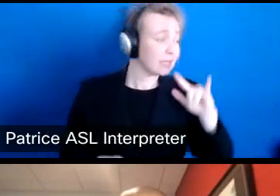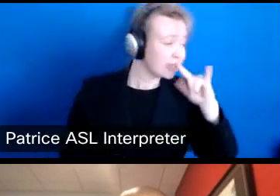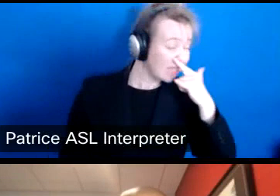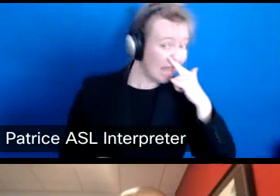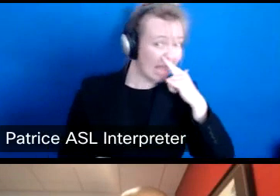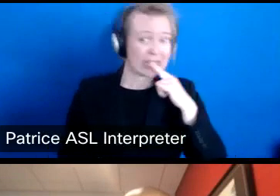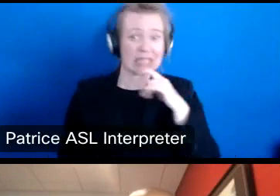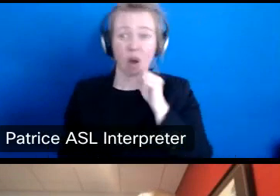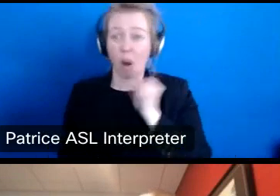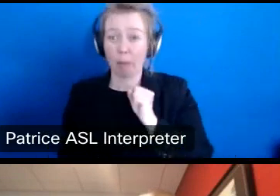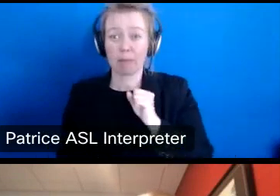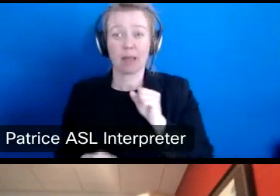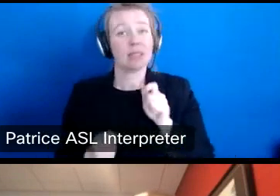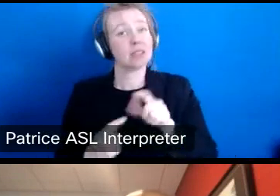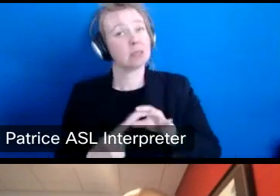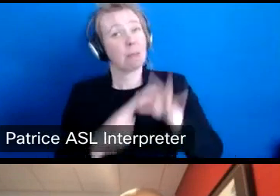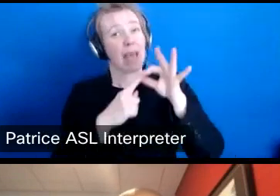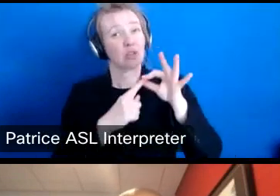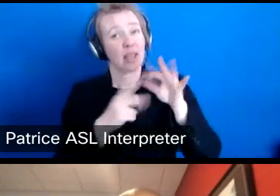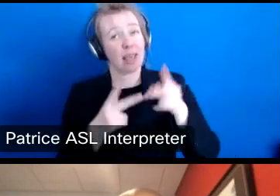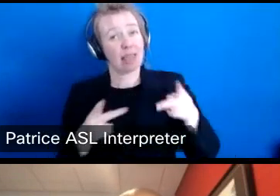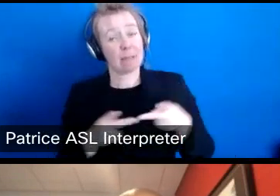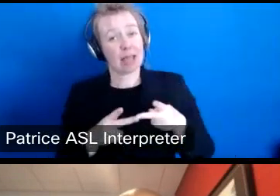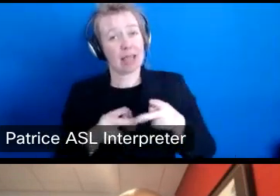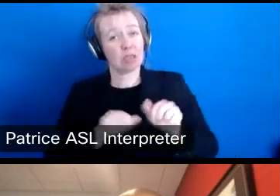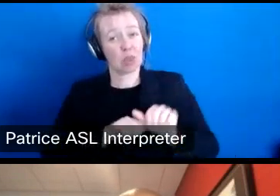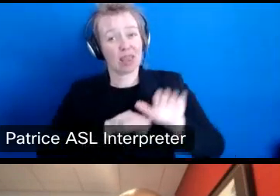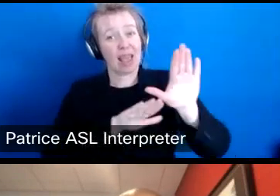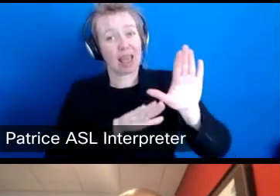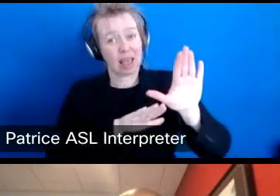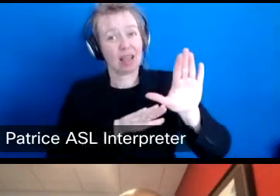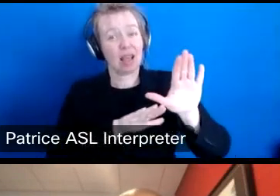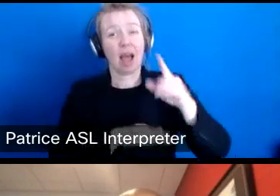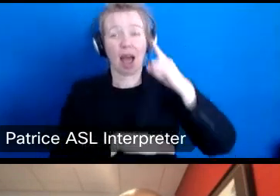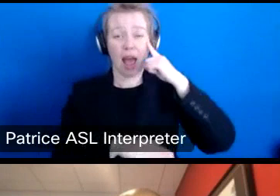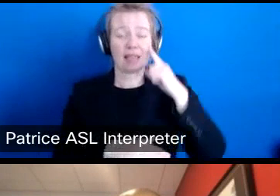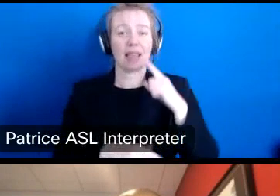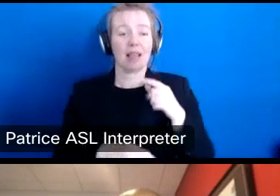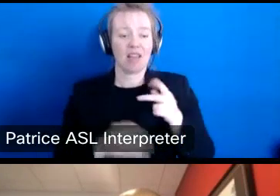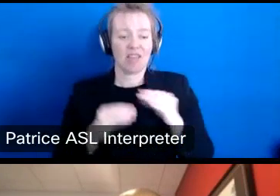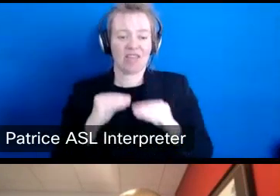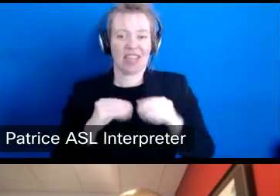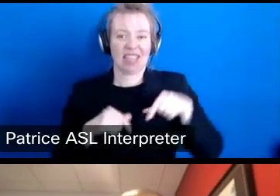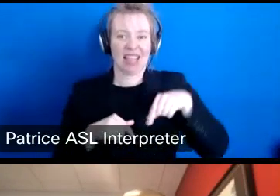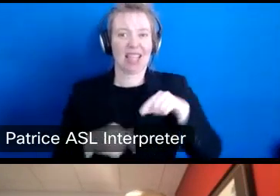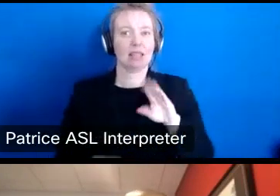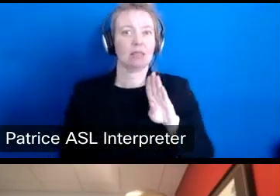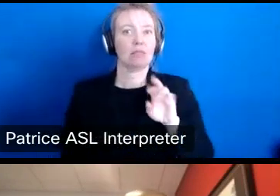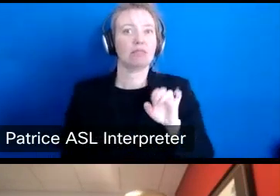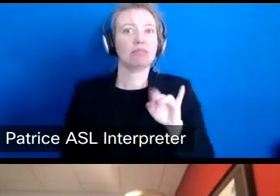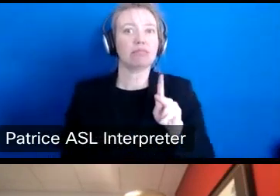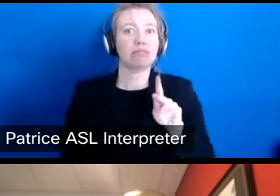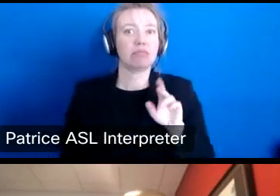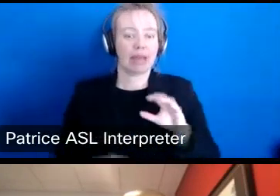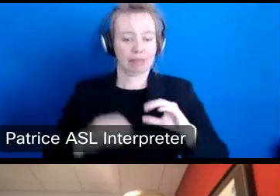brick sidewalks. So I think, frankly, I think fixing these brick sidewalks is Sisyphean. There are multiple